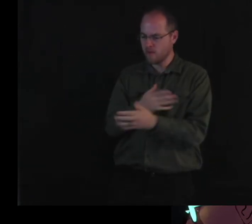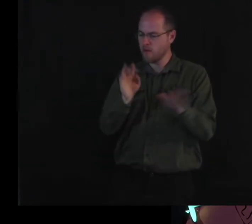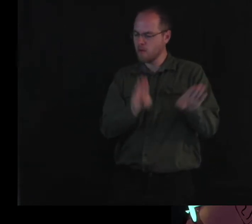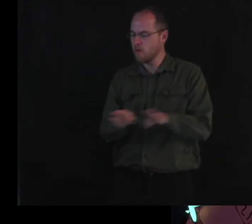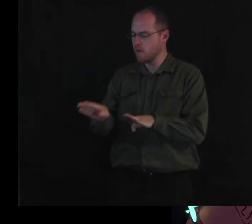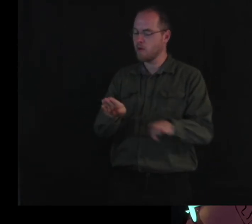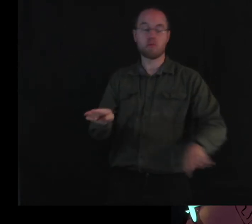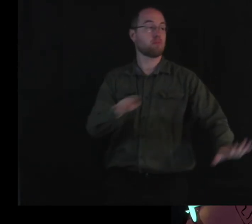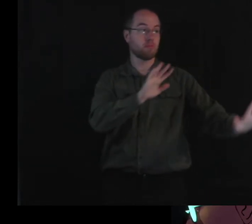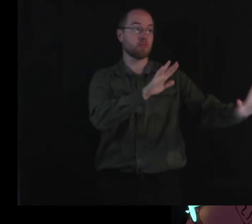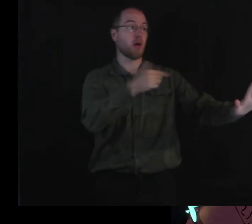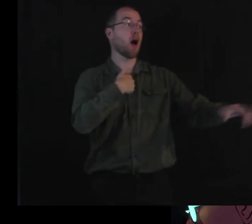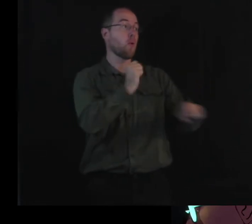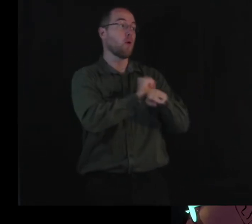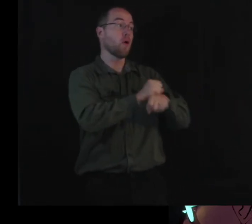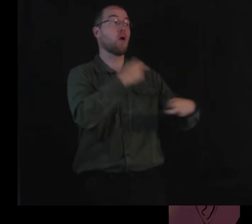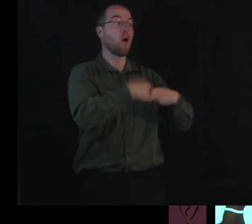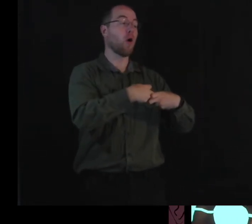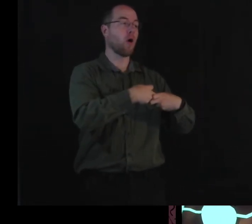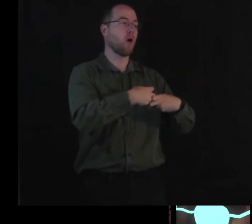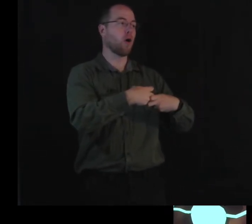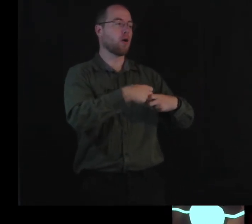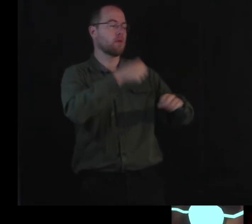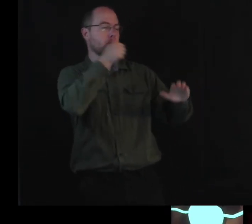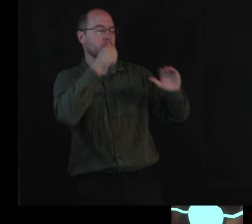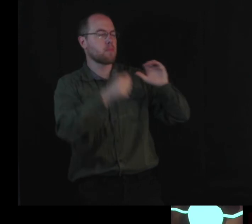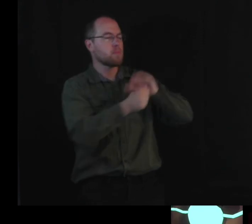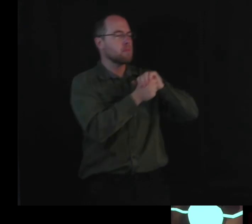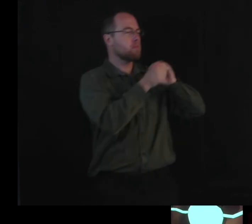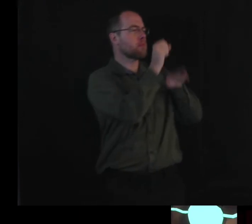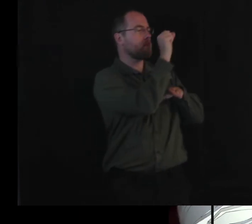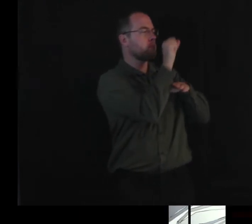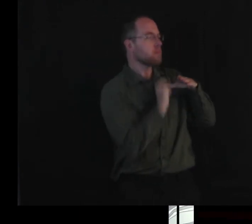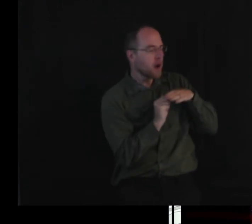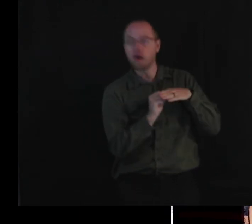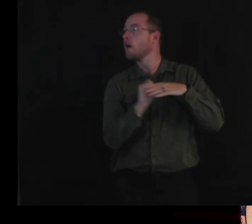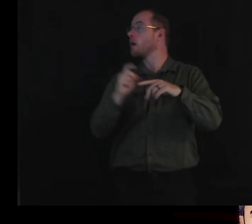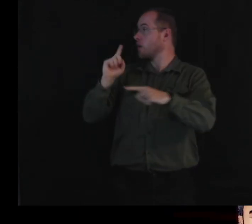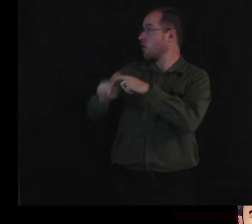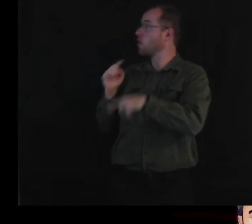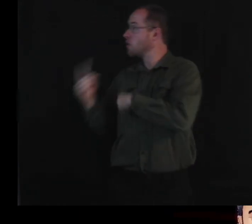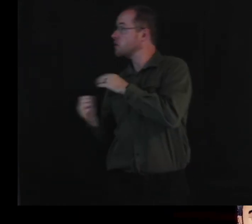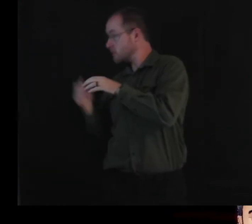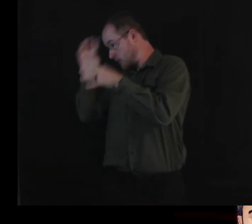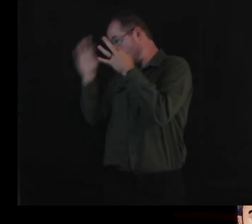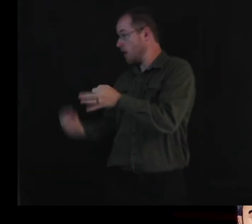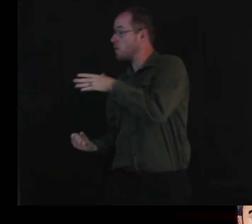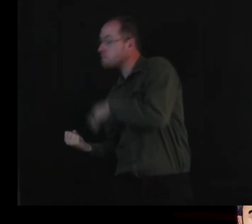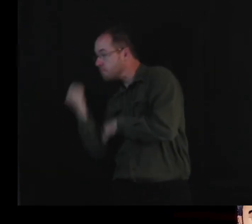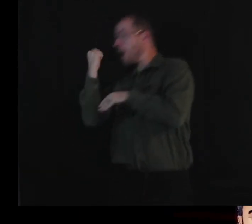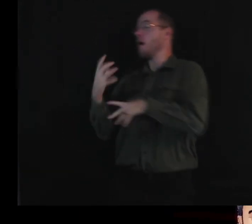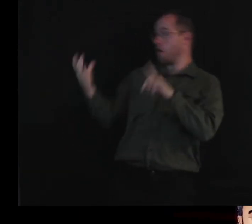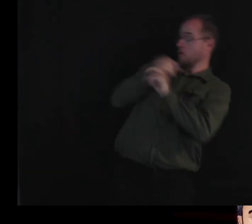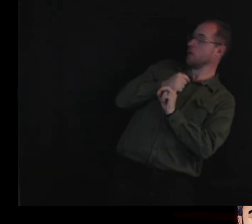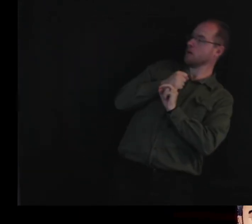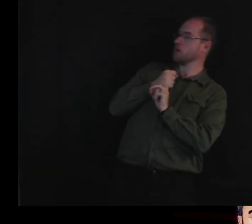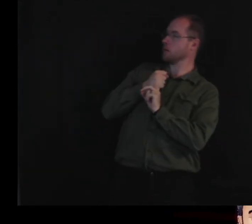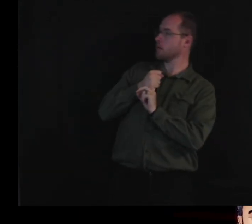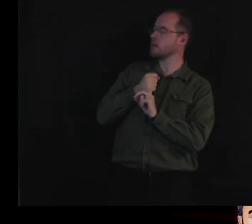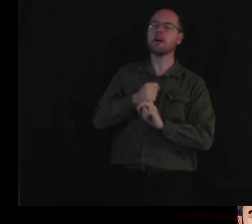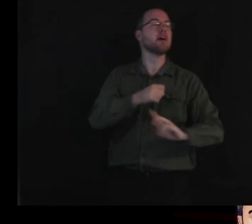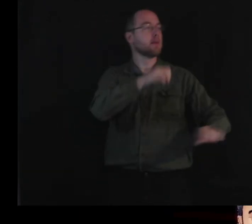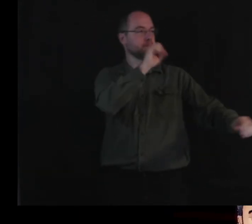hard on that, staying out of sight. Until you decided to kidnap us. Yeah, until then.